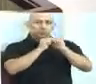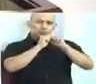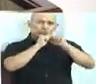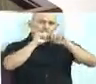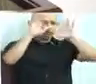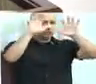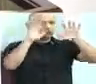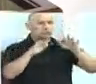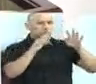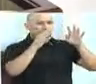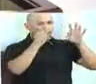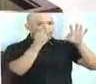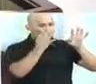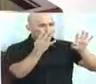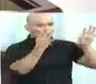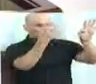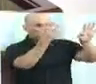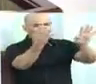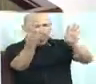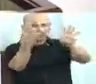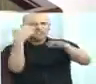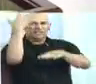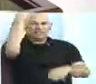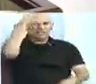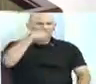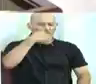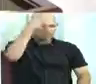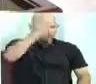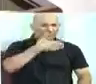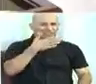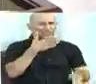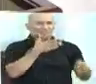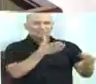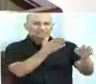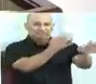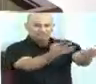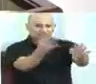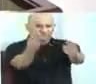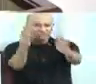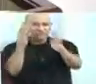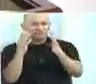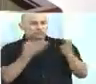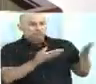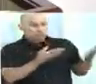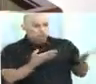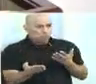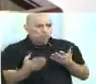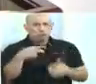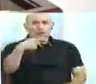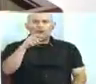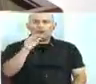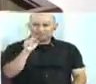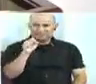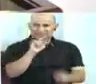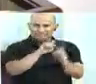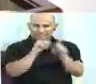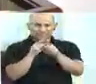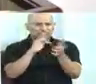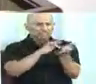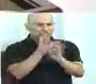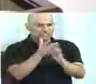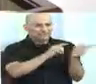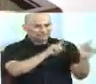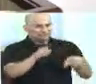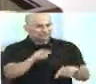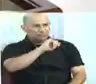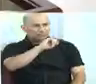procession that we will start out front on the sidewalk and process into the sanctuary, bringing in the palms as Jesus came into Jerusalem